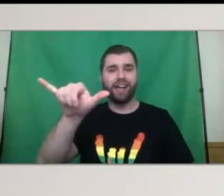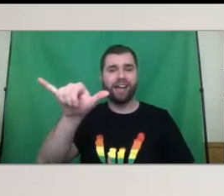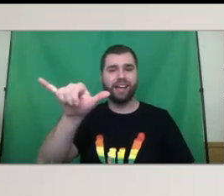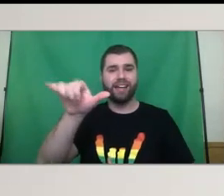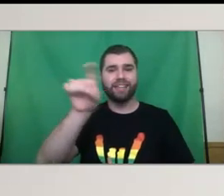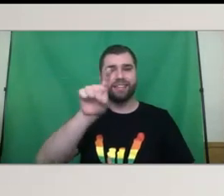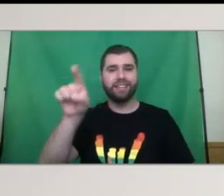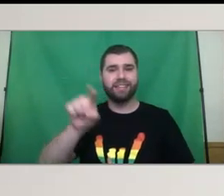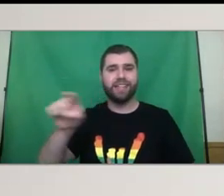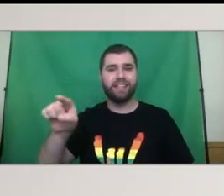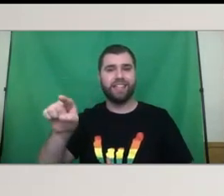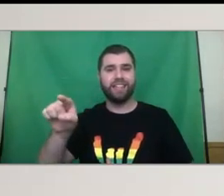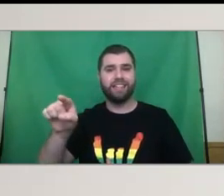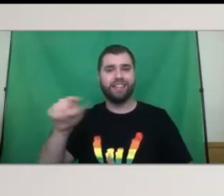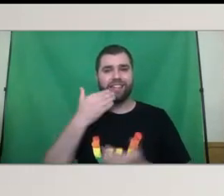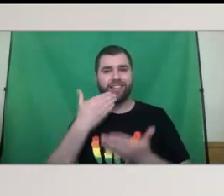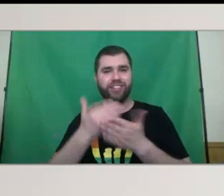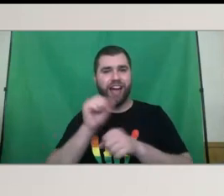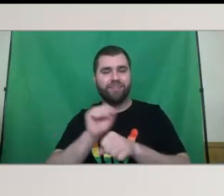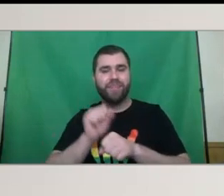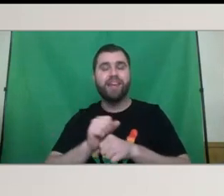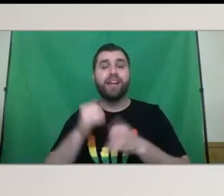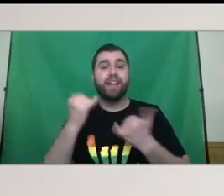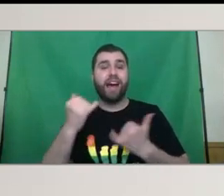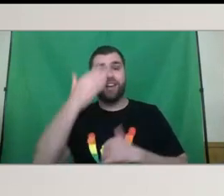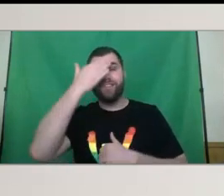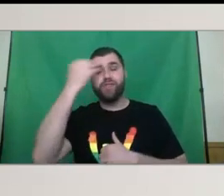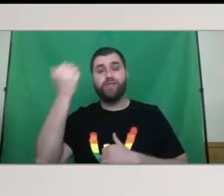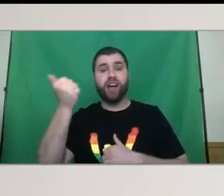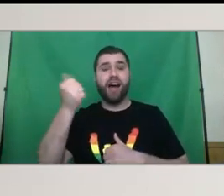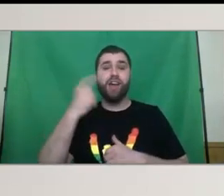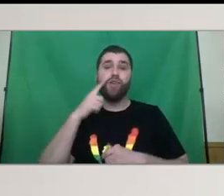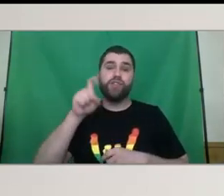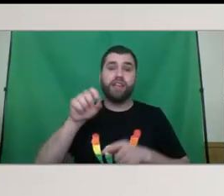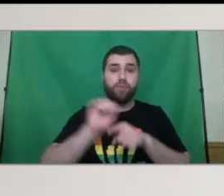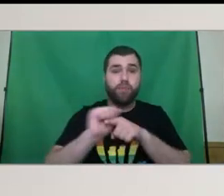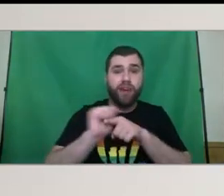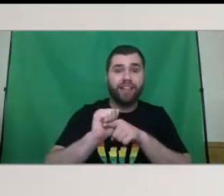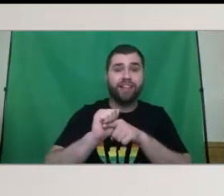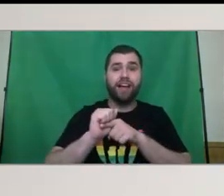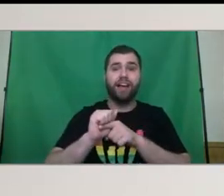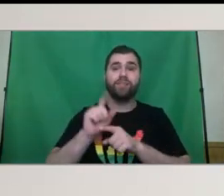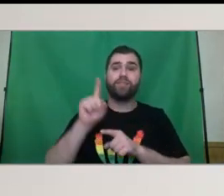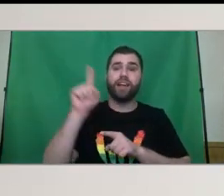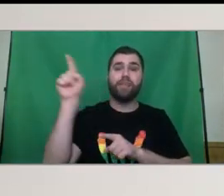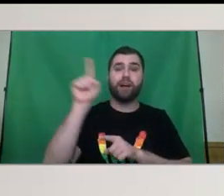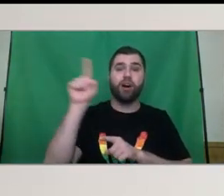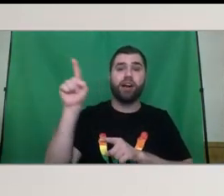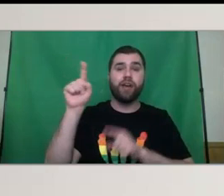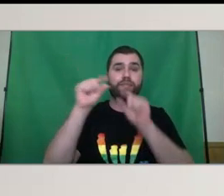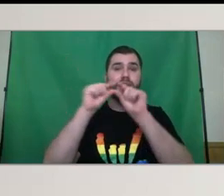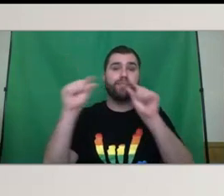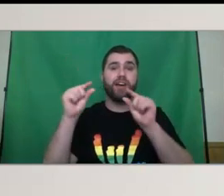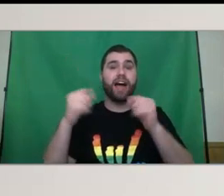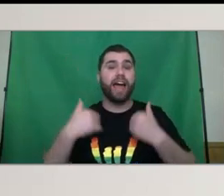Y, and Z. Good job. Now, if you forgot or you need more practice, check out my card.